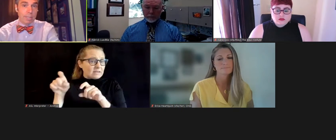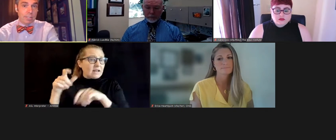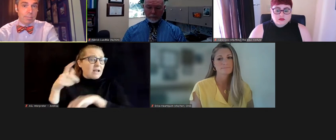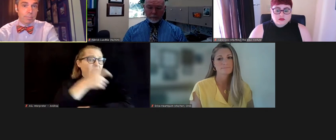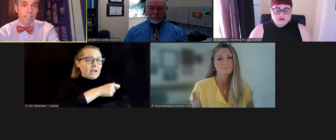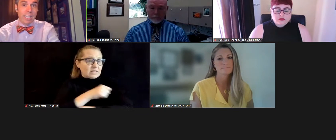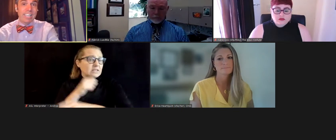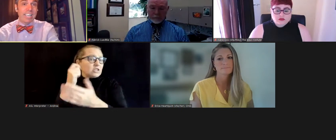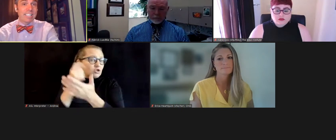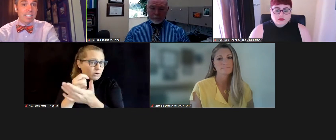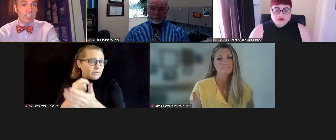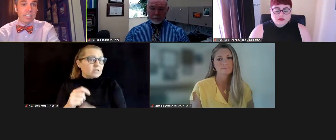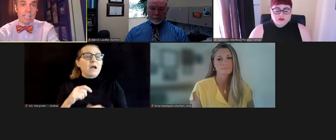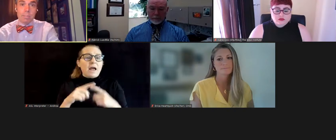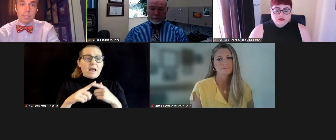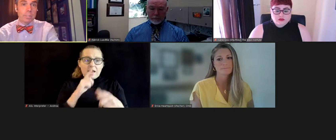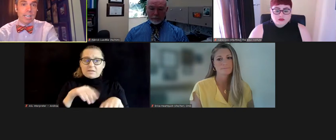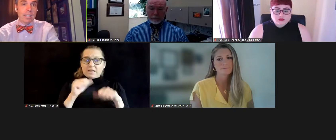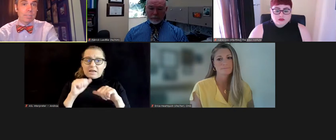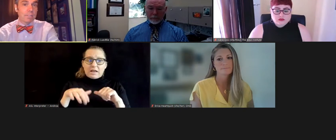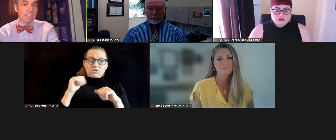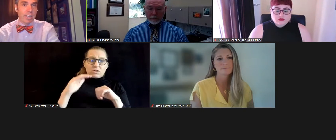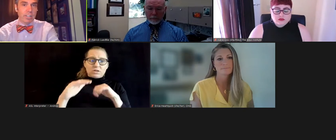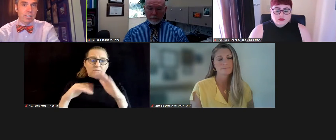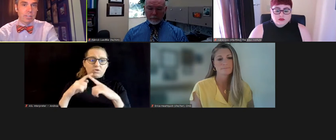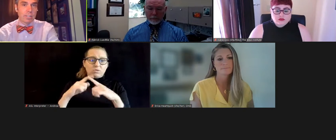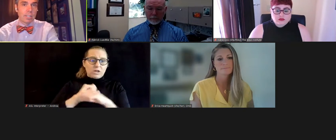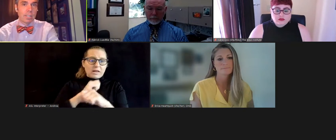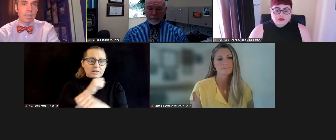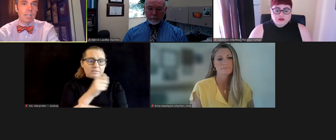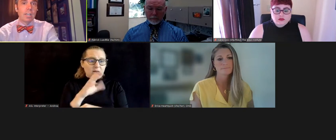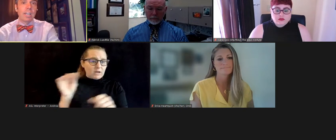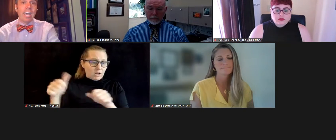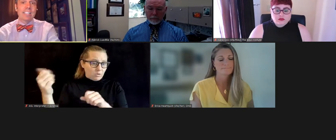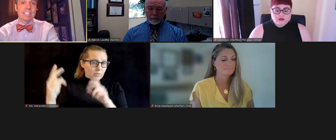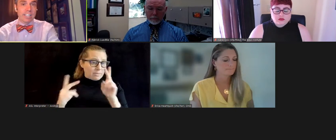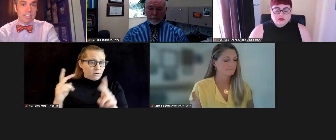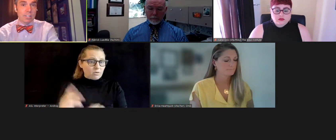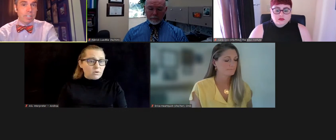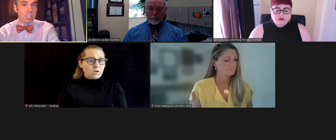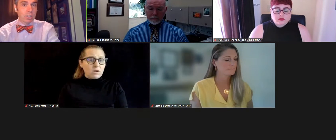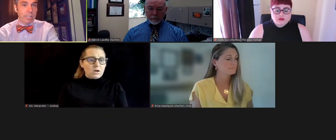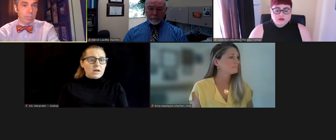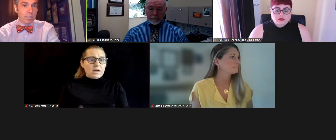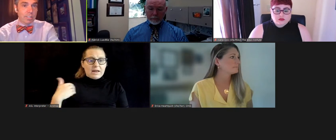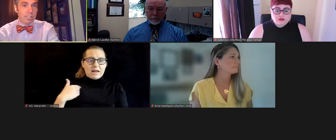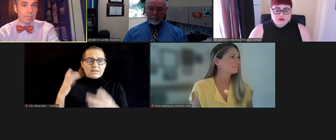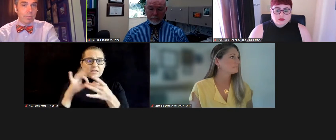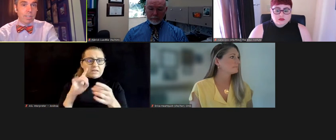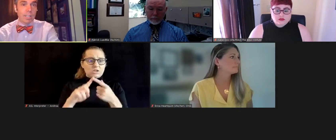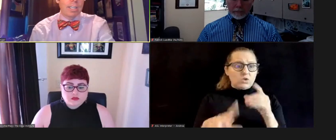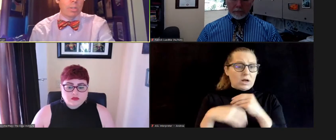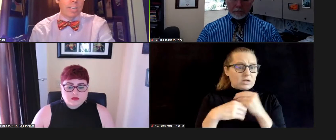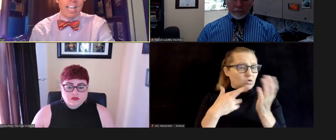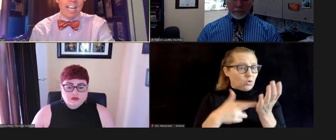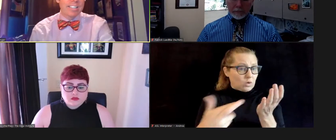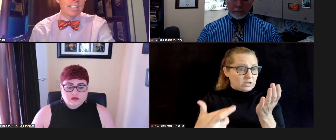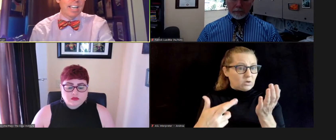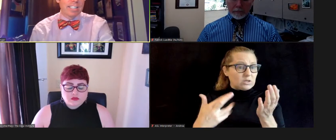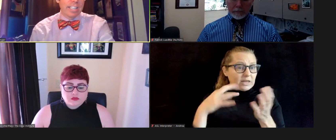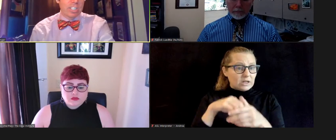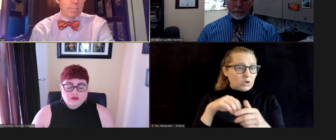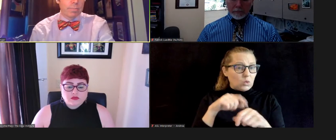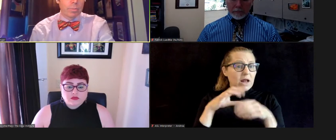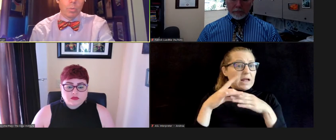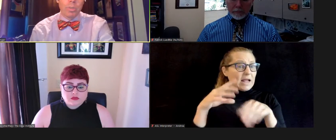and treatments, and take additional steps to protect themselves and others. Has links to additional resources, including guidance